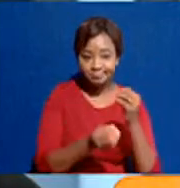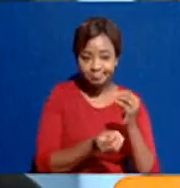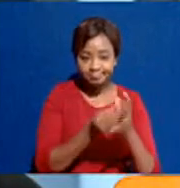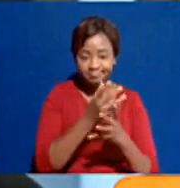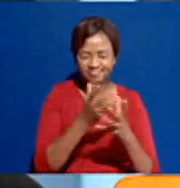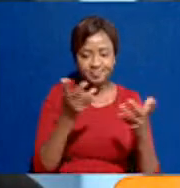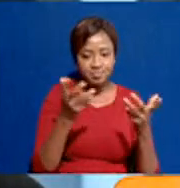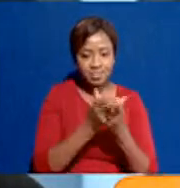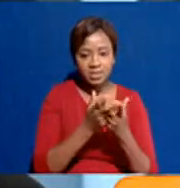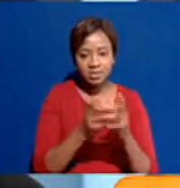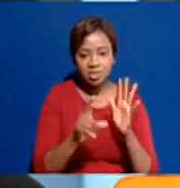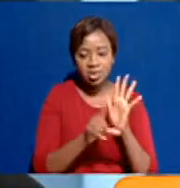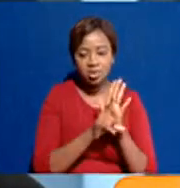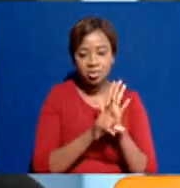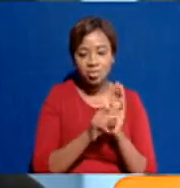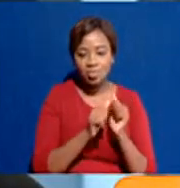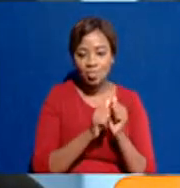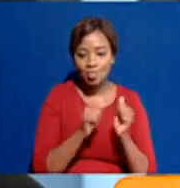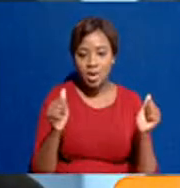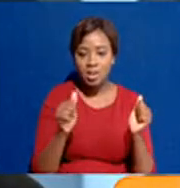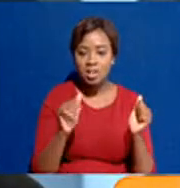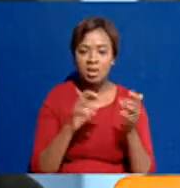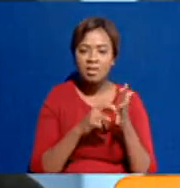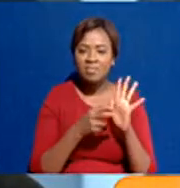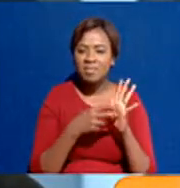currently. Meaning, you can actually,